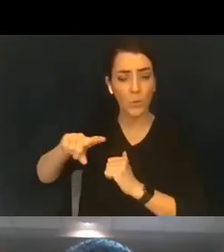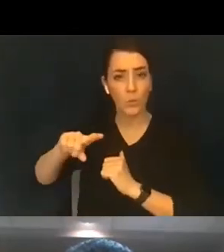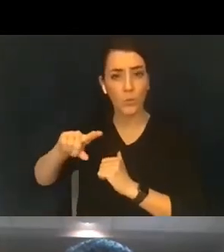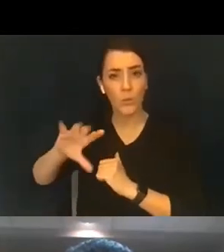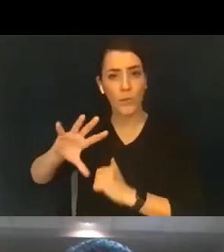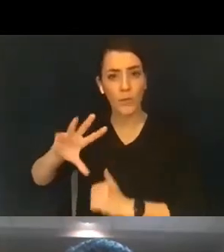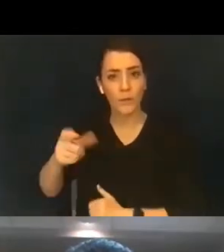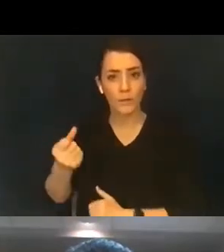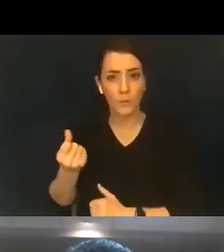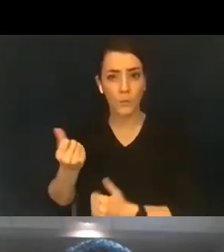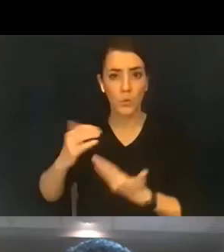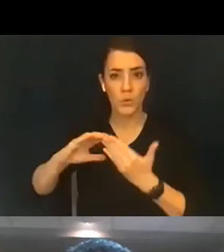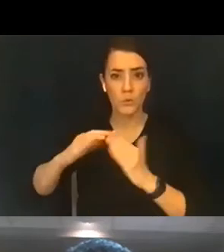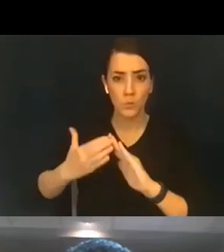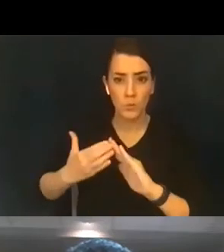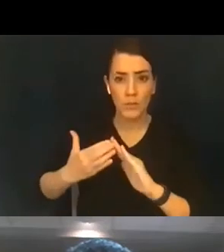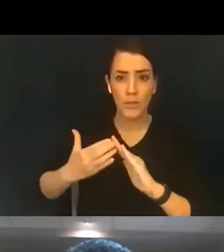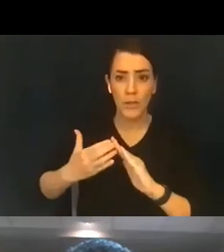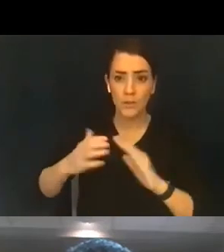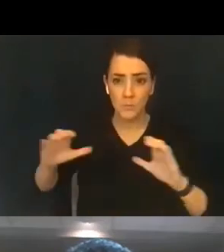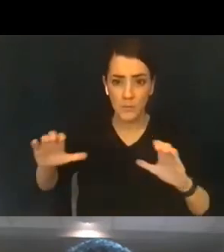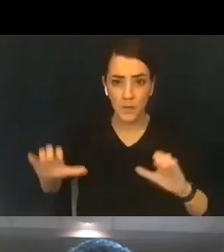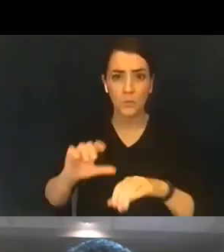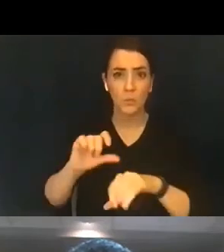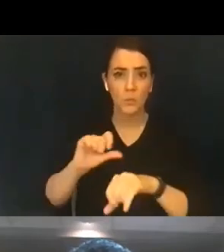the genocide, commemorate the genocide.